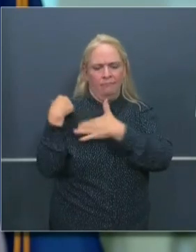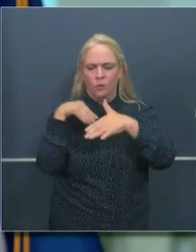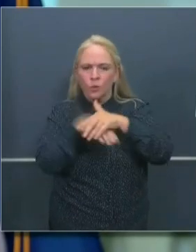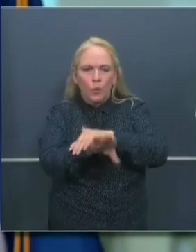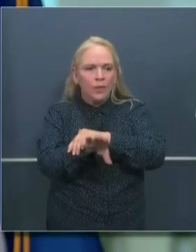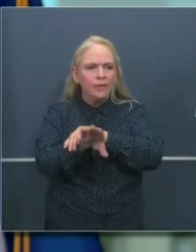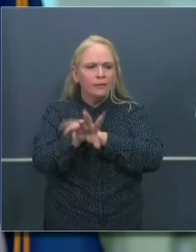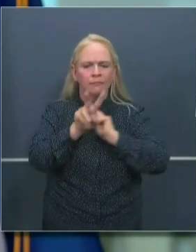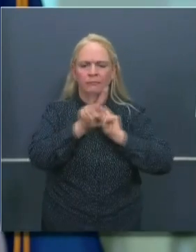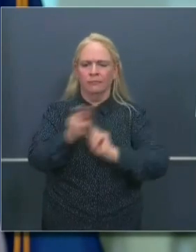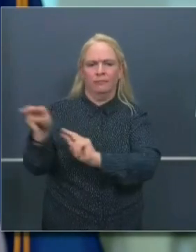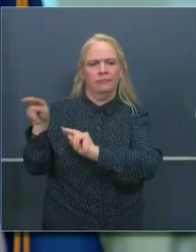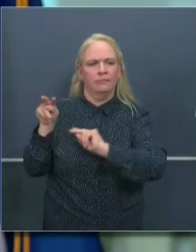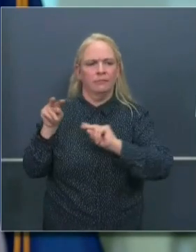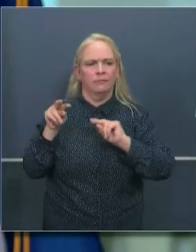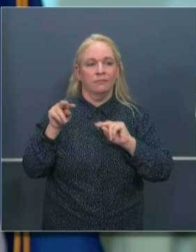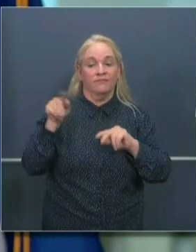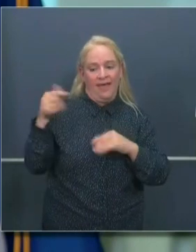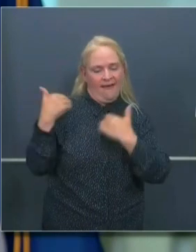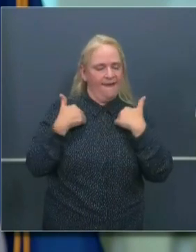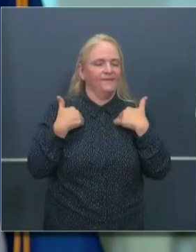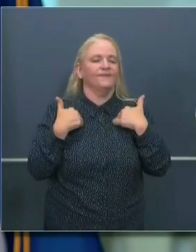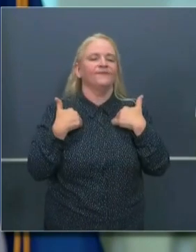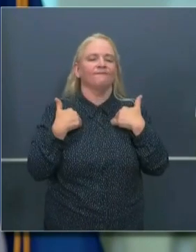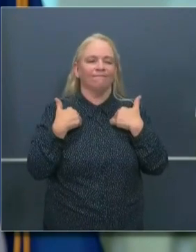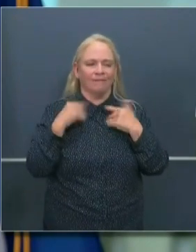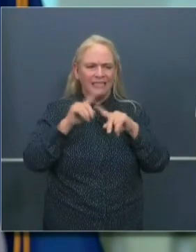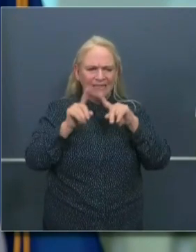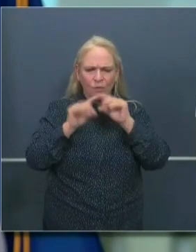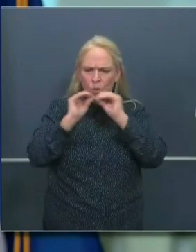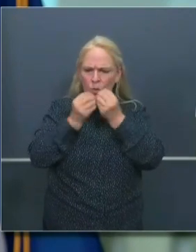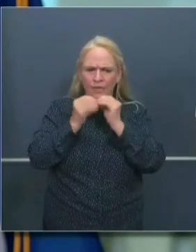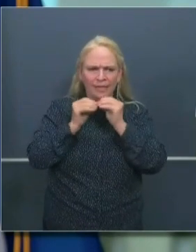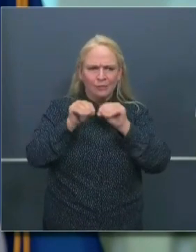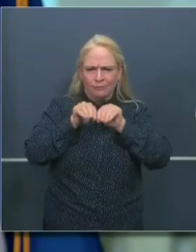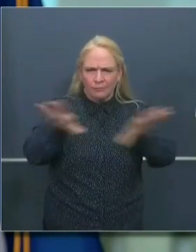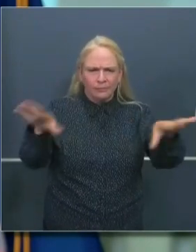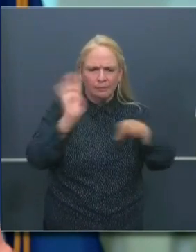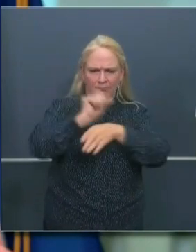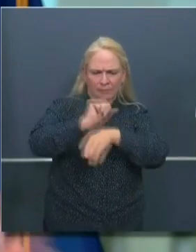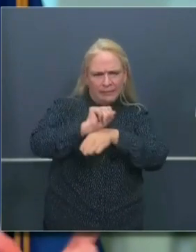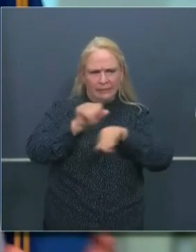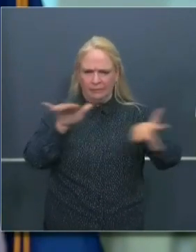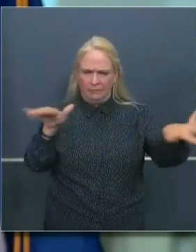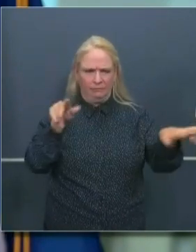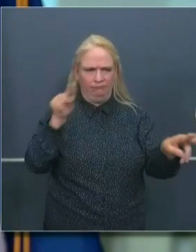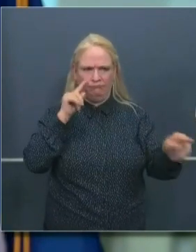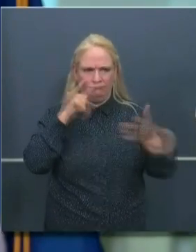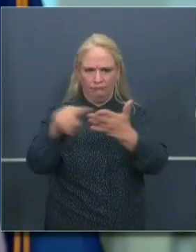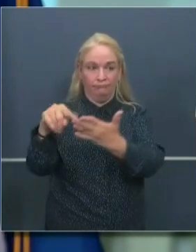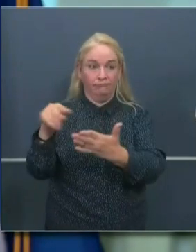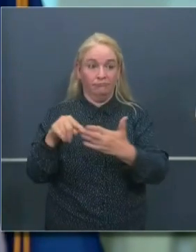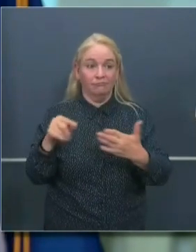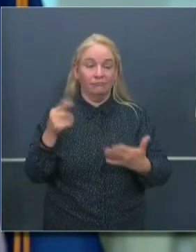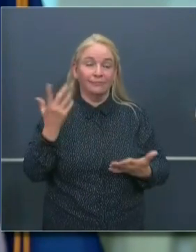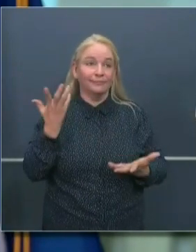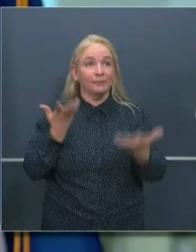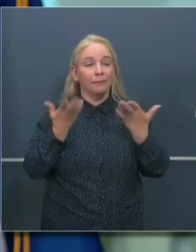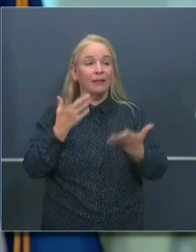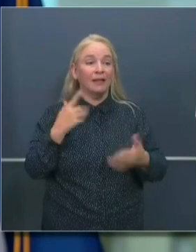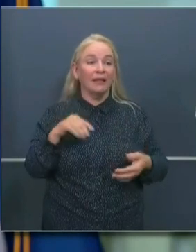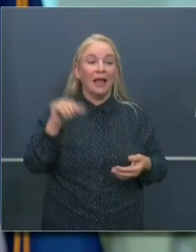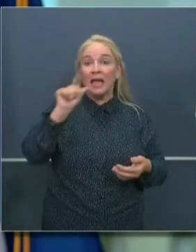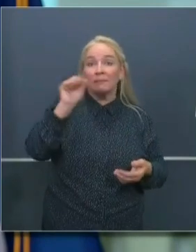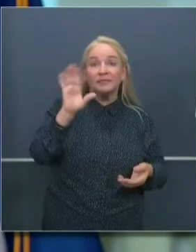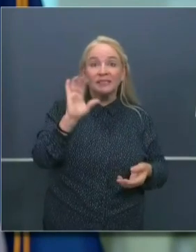very, very prescriptive ways organizations and entities that are well known, like the Alcohol Beverage Control,